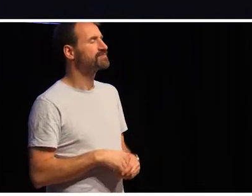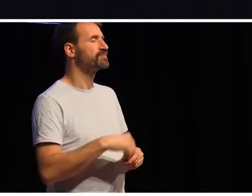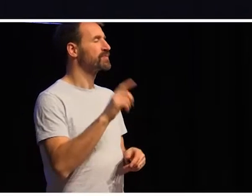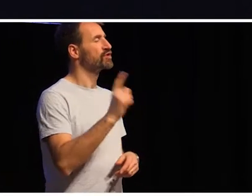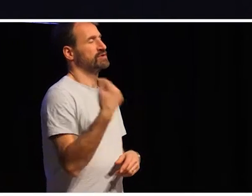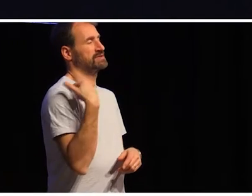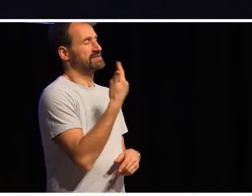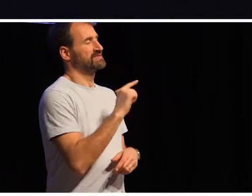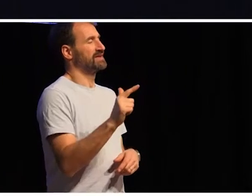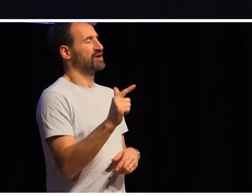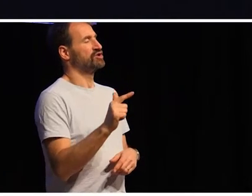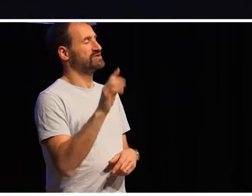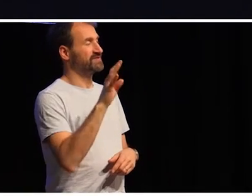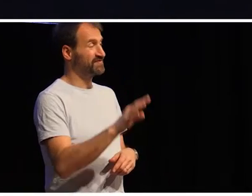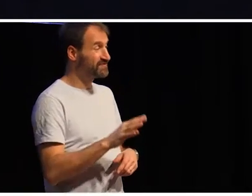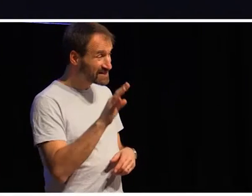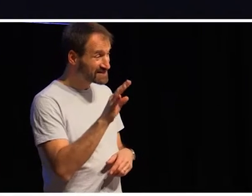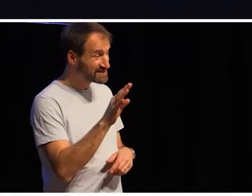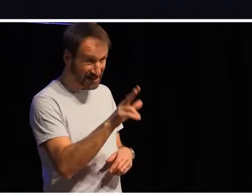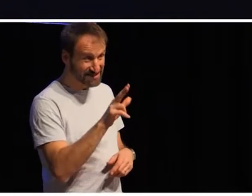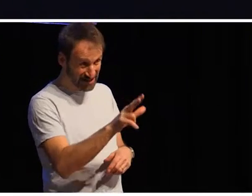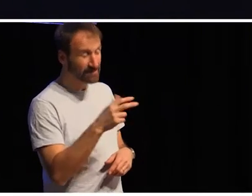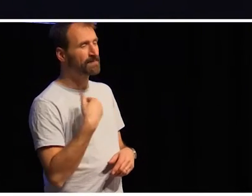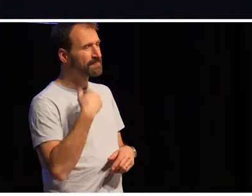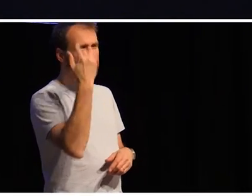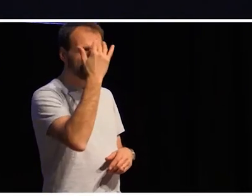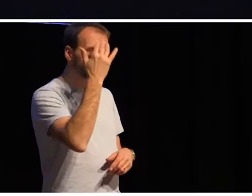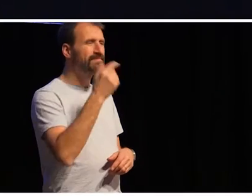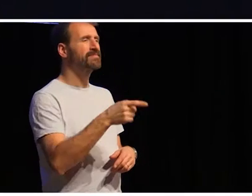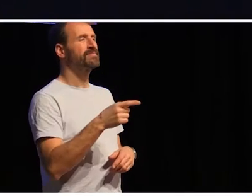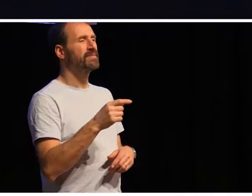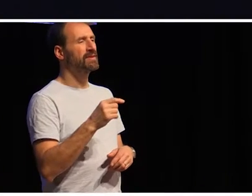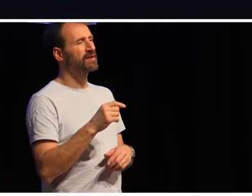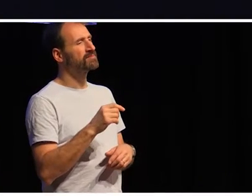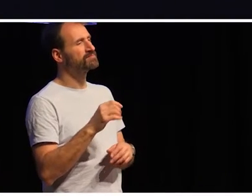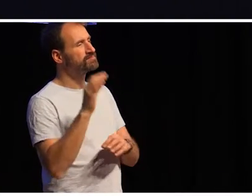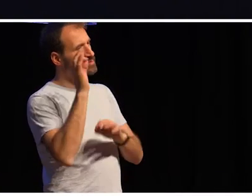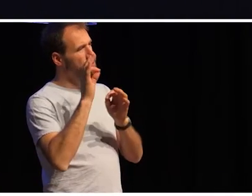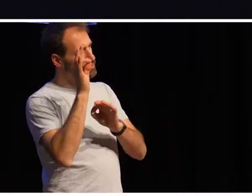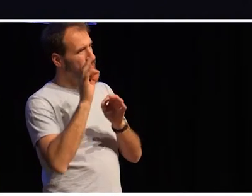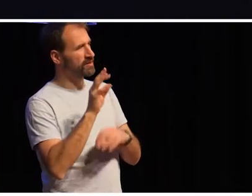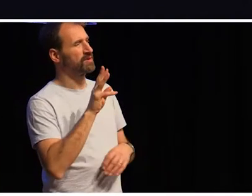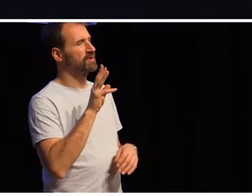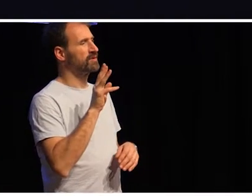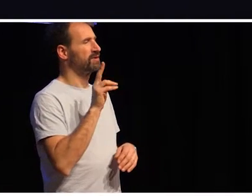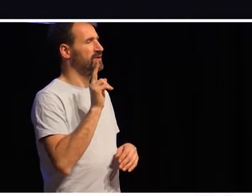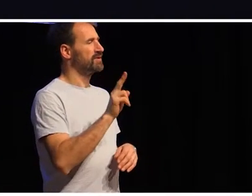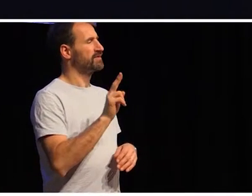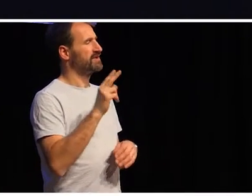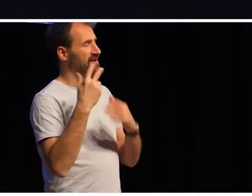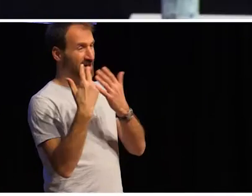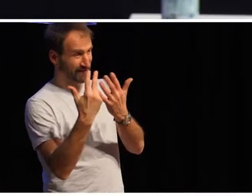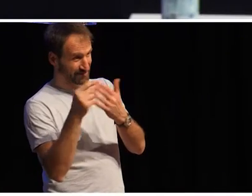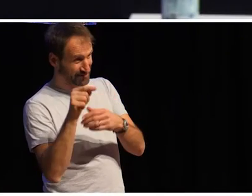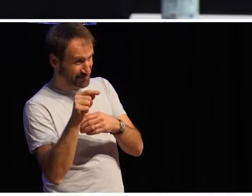2013, I started thinking about maybe combining the Google V8 engine with my C++